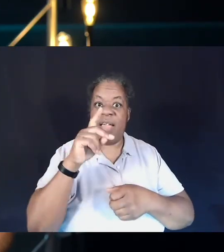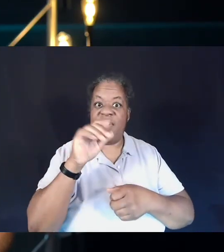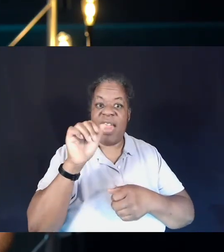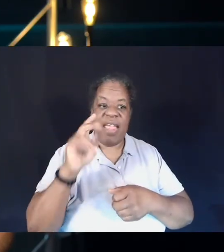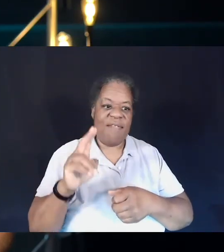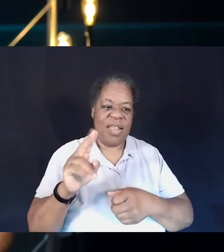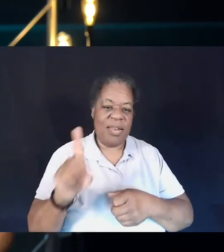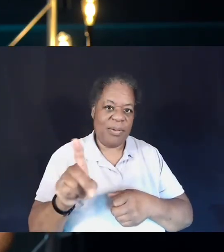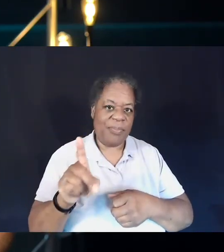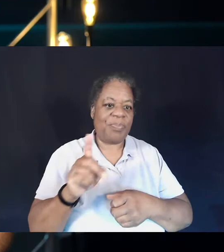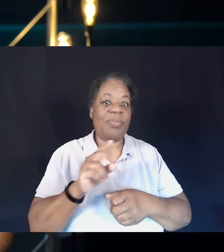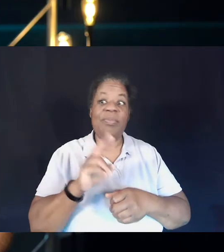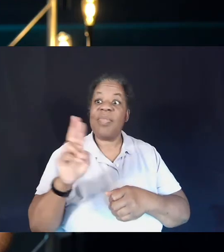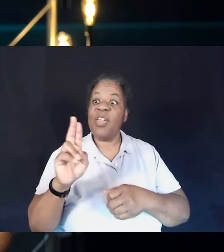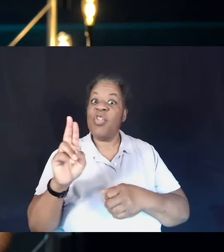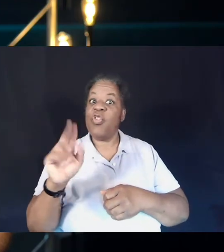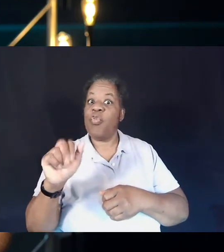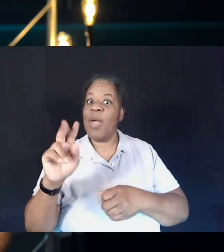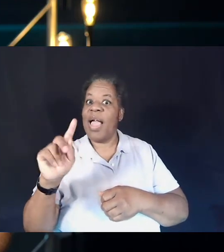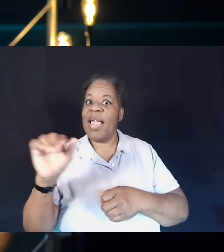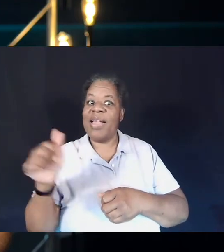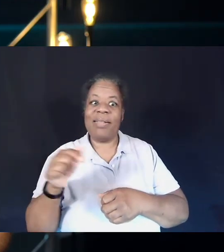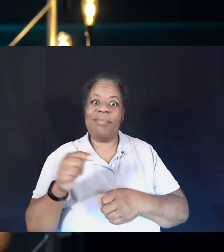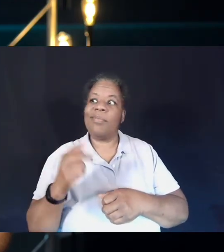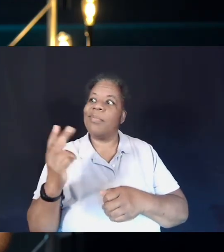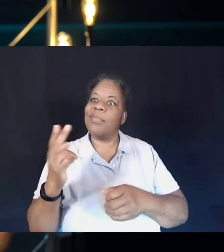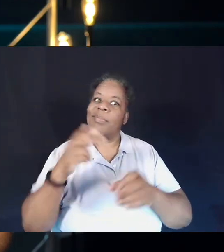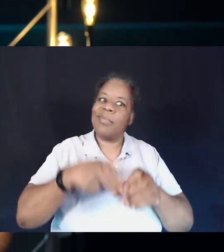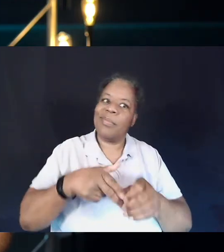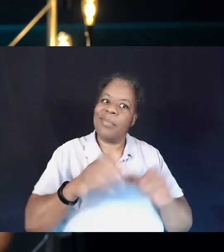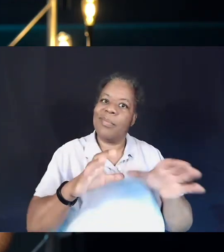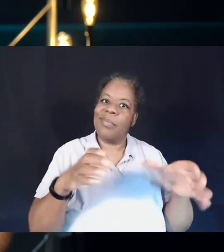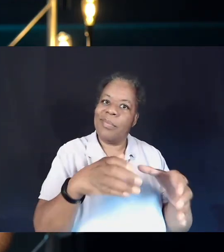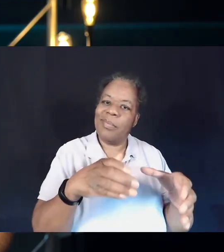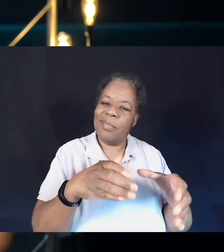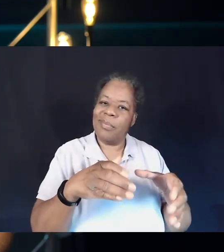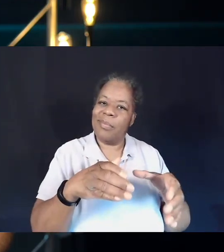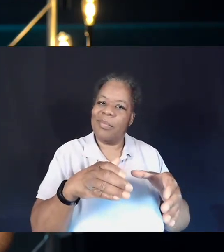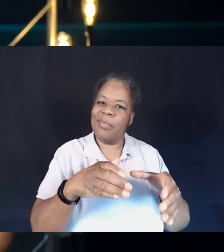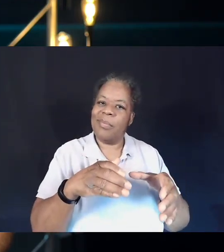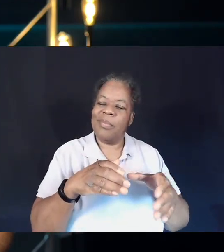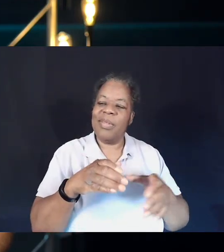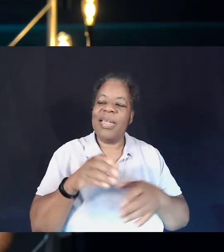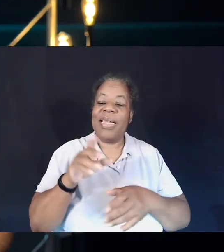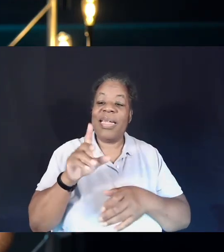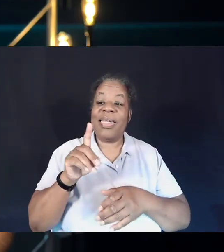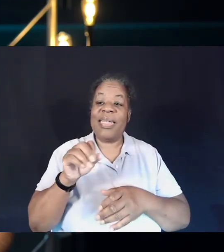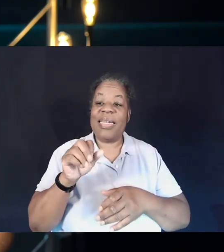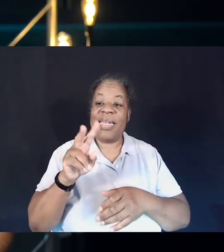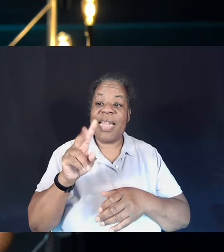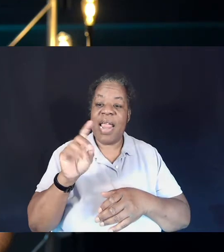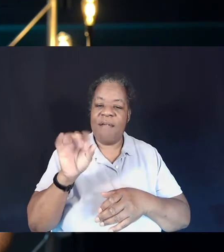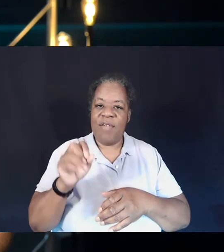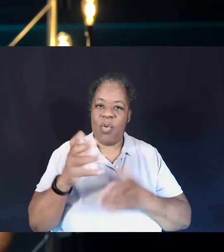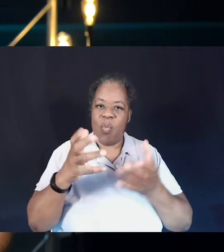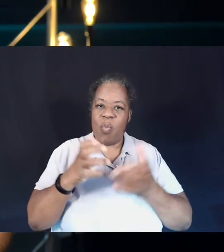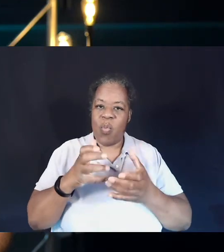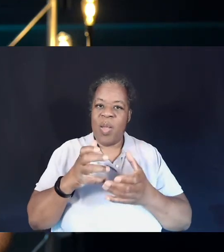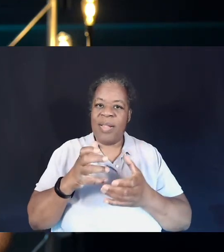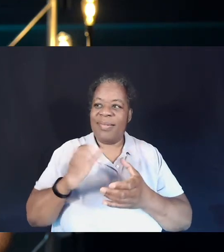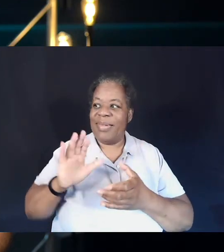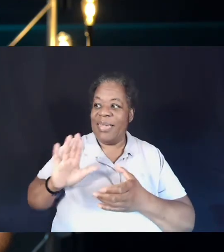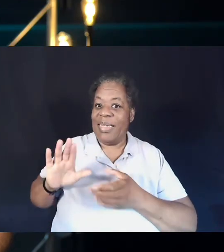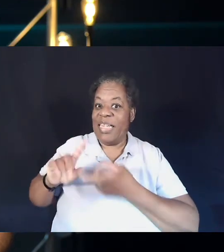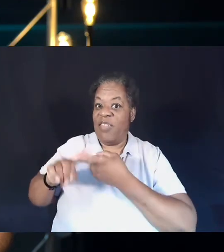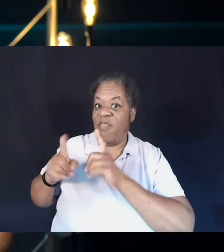men. So David finds himself wanting Uriah's wife, his friend's wife, the man